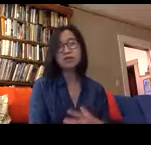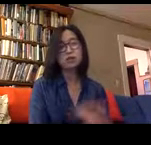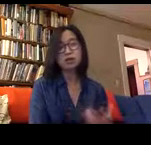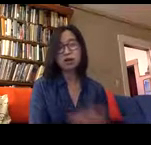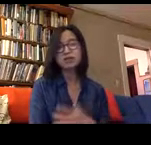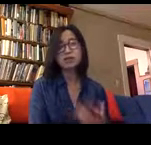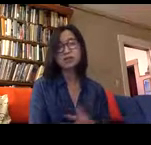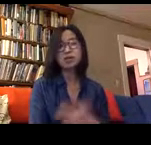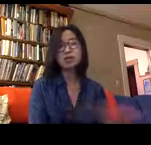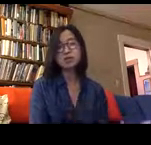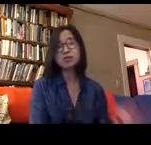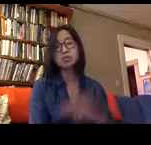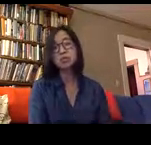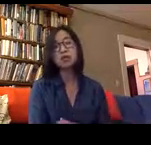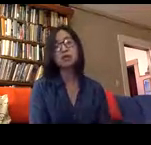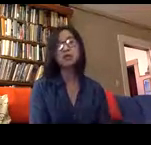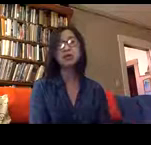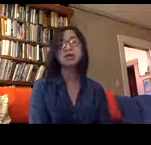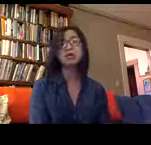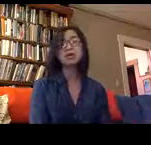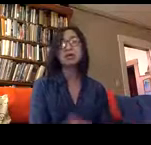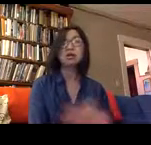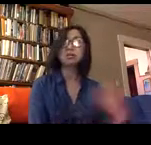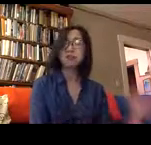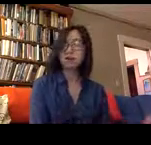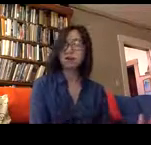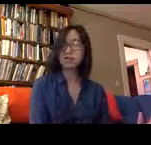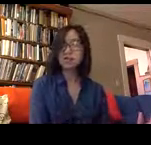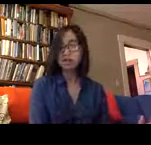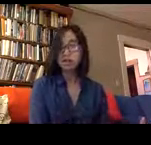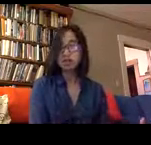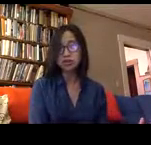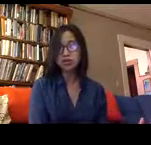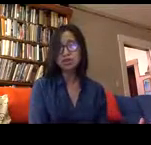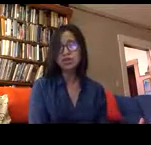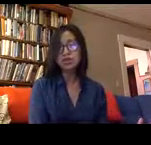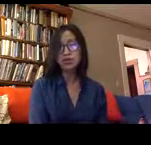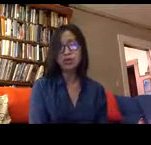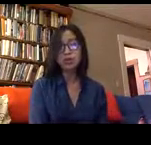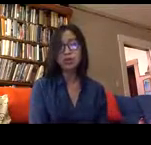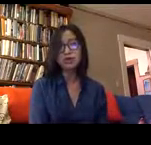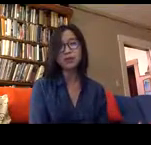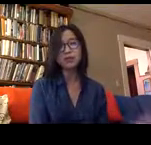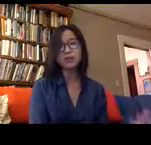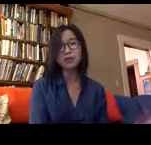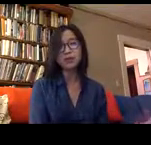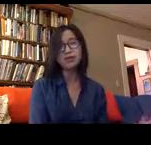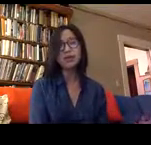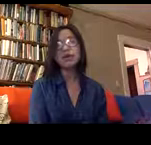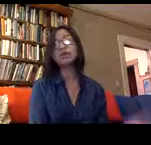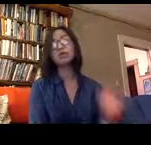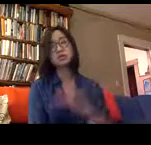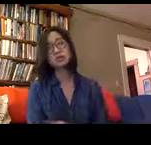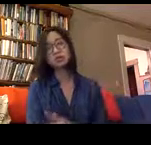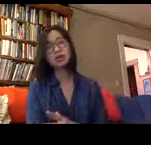is constantly crossing between and my childhood growing up in China